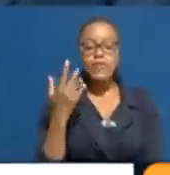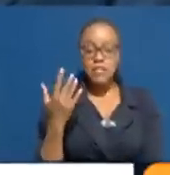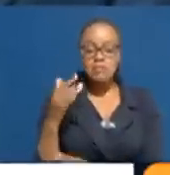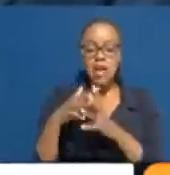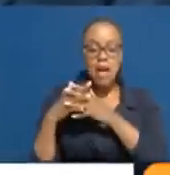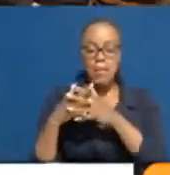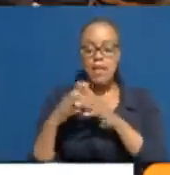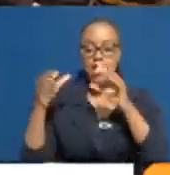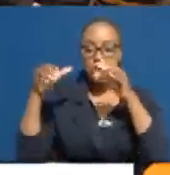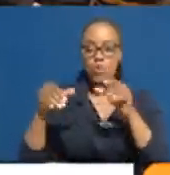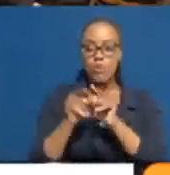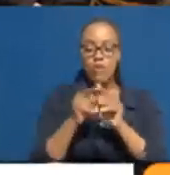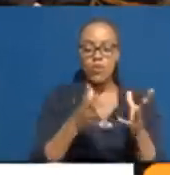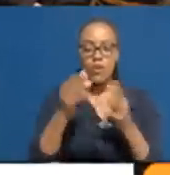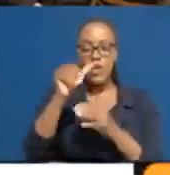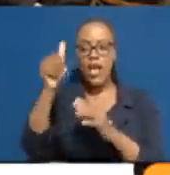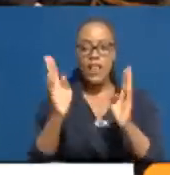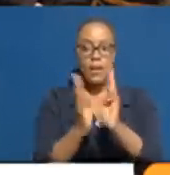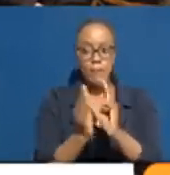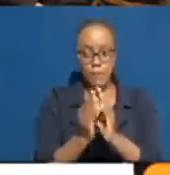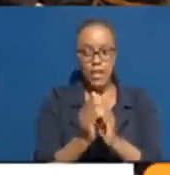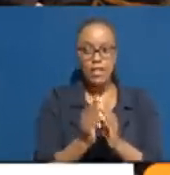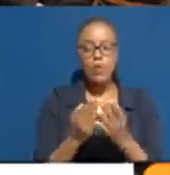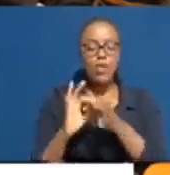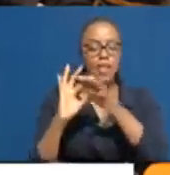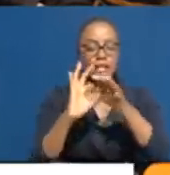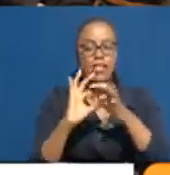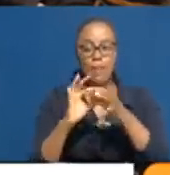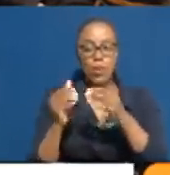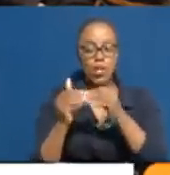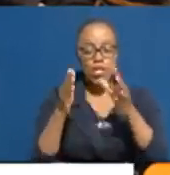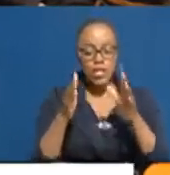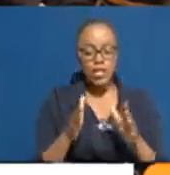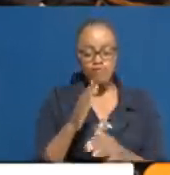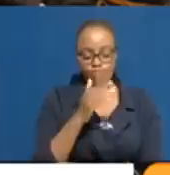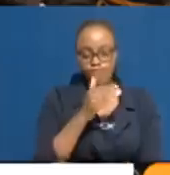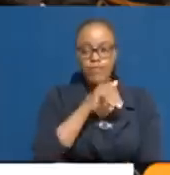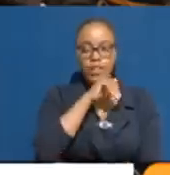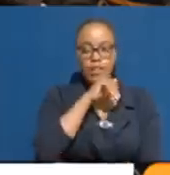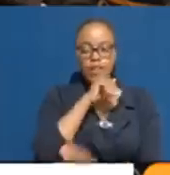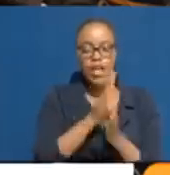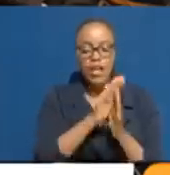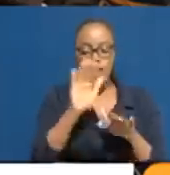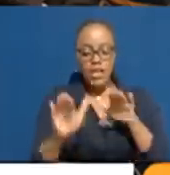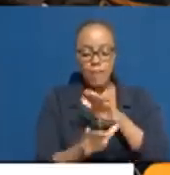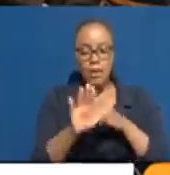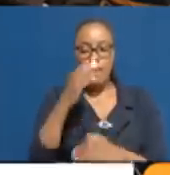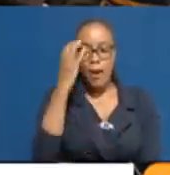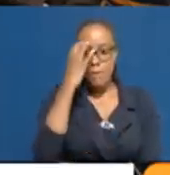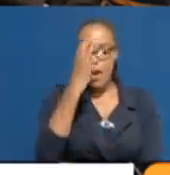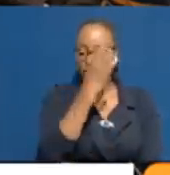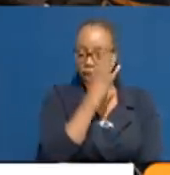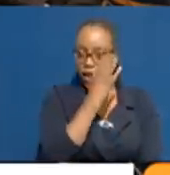congressional delegation then headed for yet another meeting with the Azimio-Umoja presidential candidate Raila Odinga and his running mate Martha